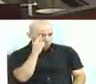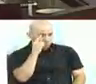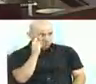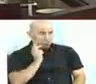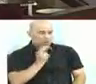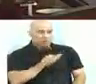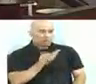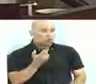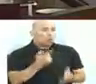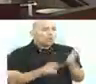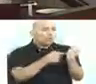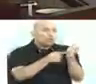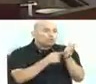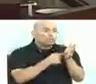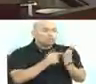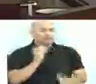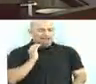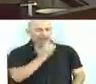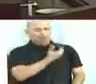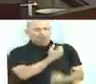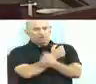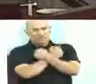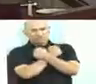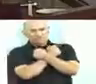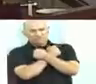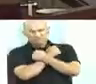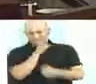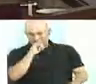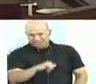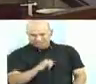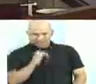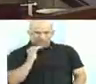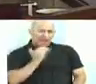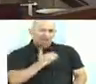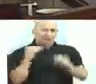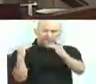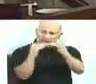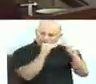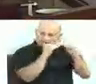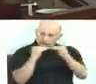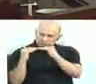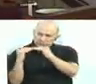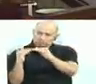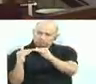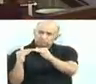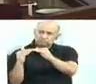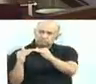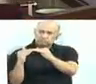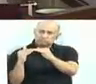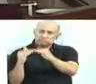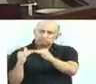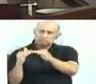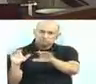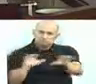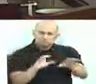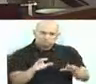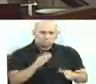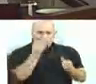required is our love, our fairness, our obedient